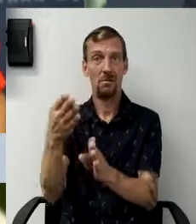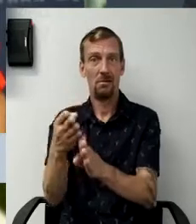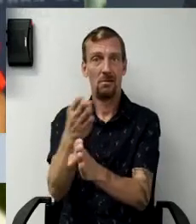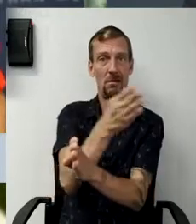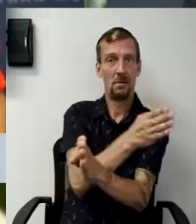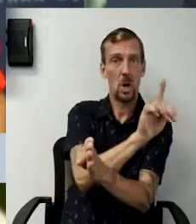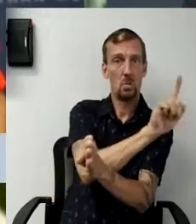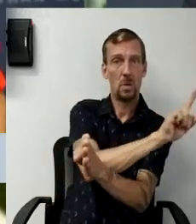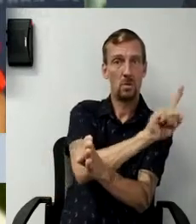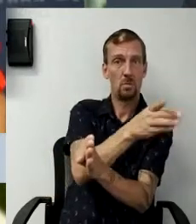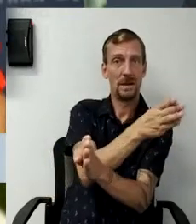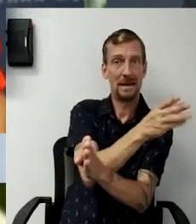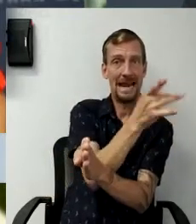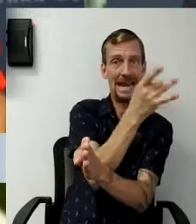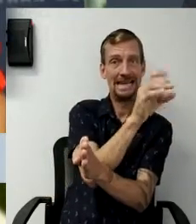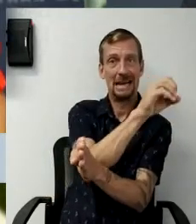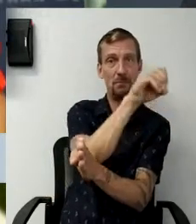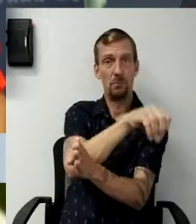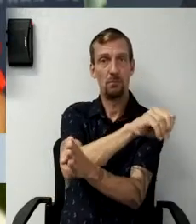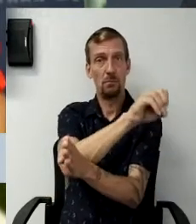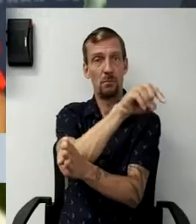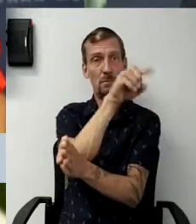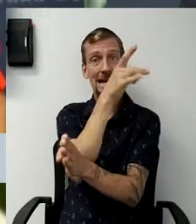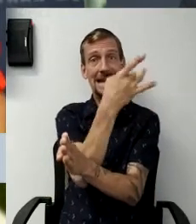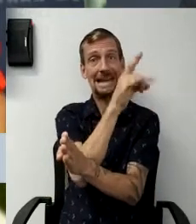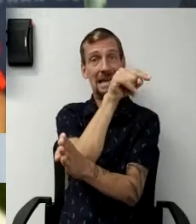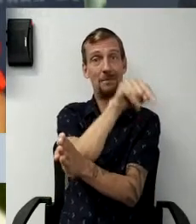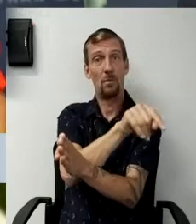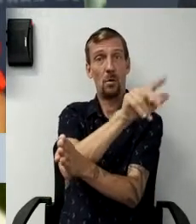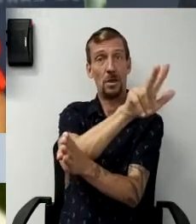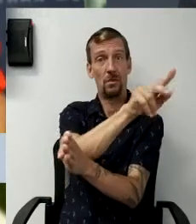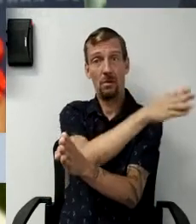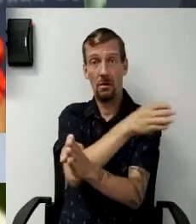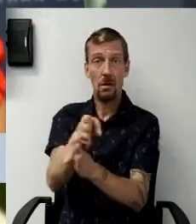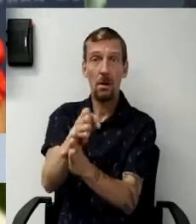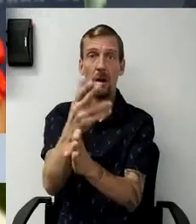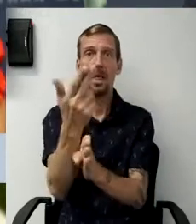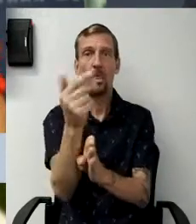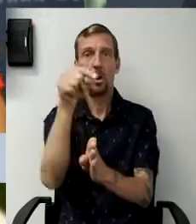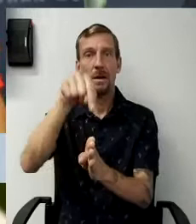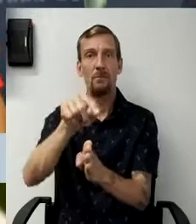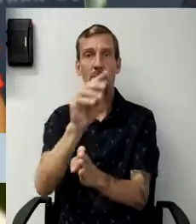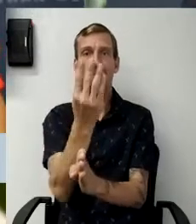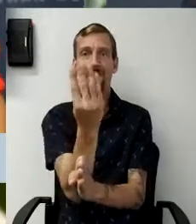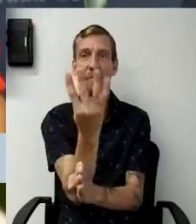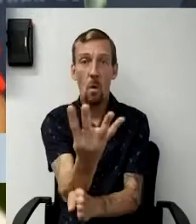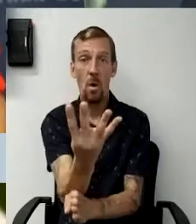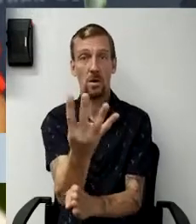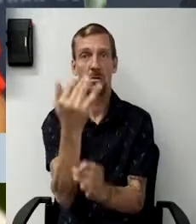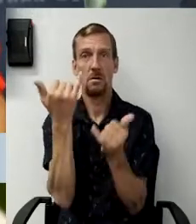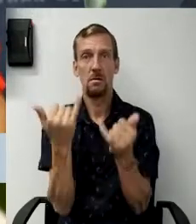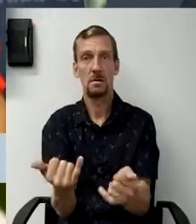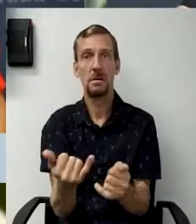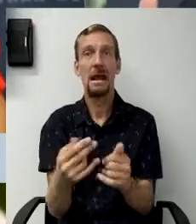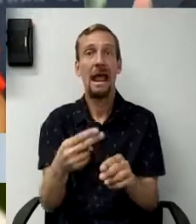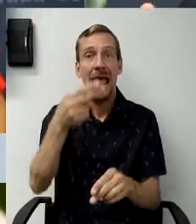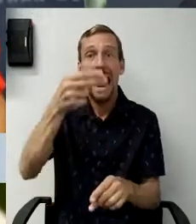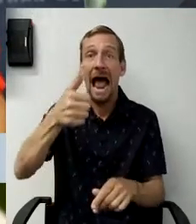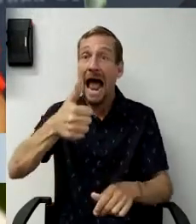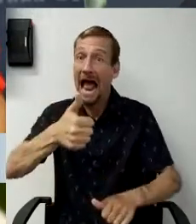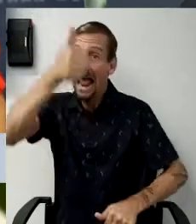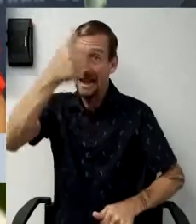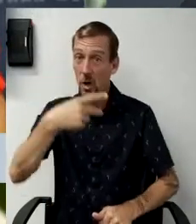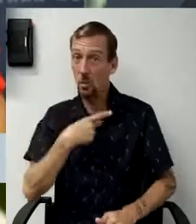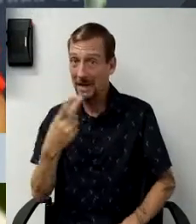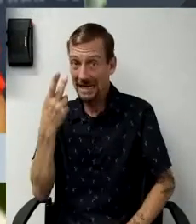just in a week, we've fallen from 18.3 down to 13.4. The highest rate that the county had observed throughout the